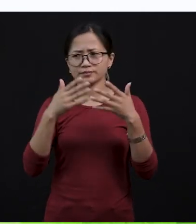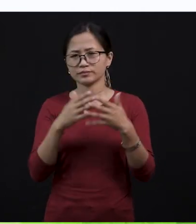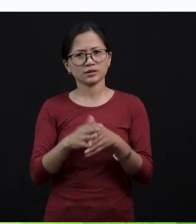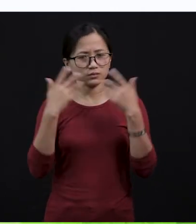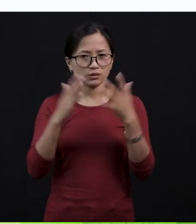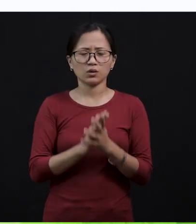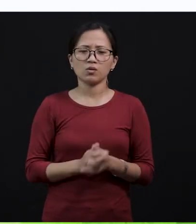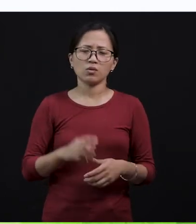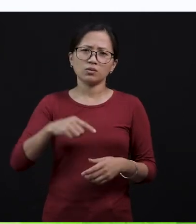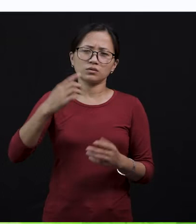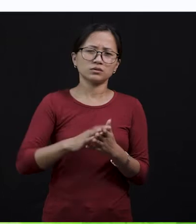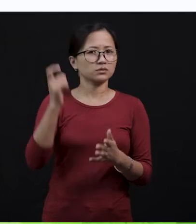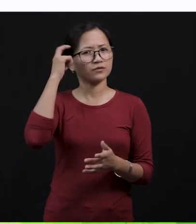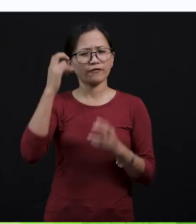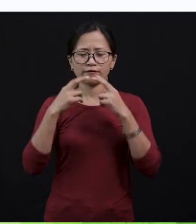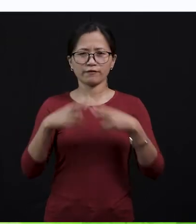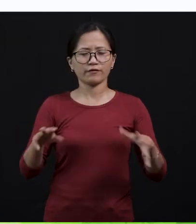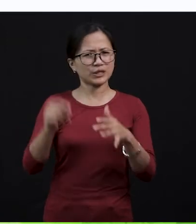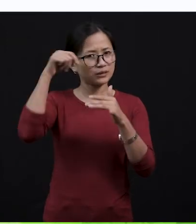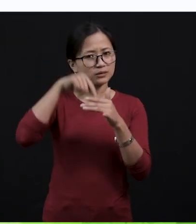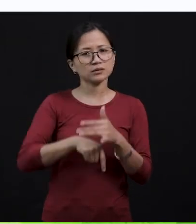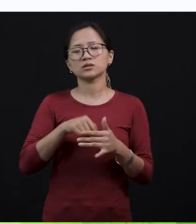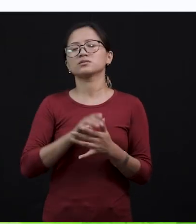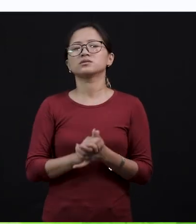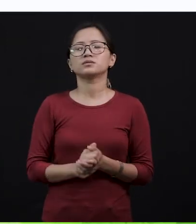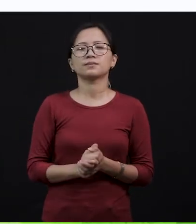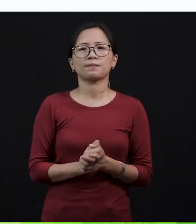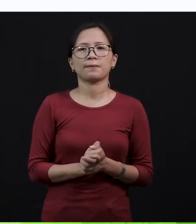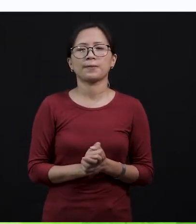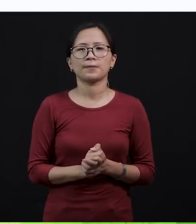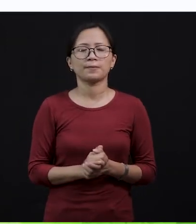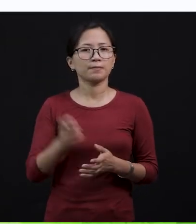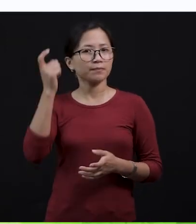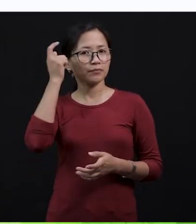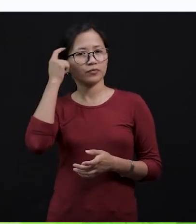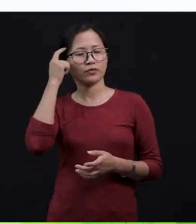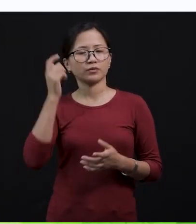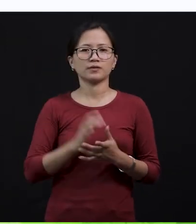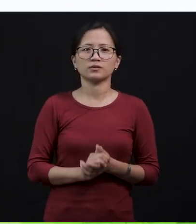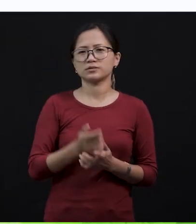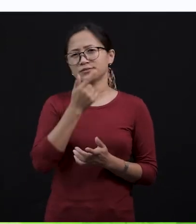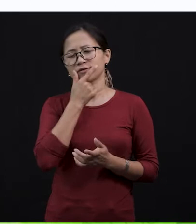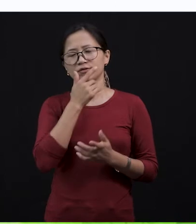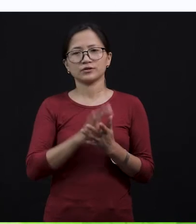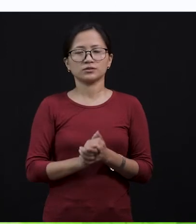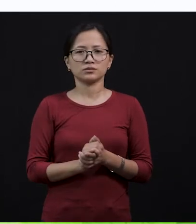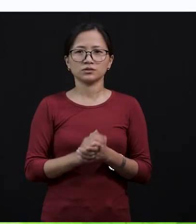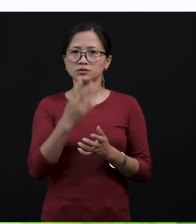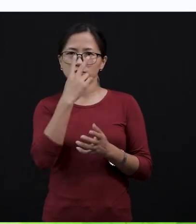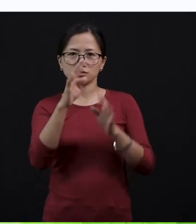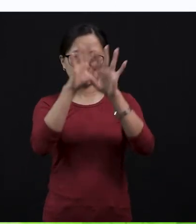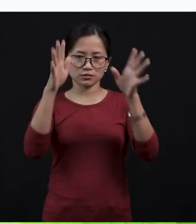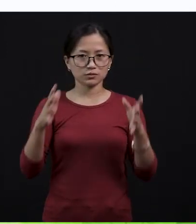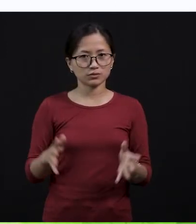very deeply, his brow is lined with thought. Isn't that a very funny description?